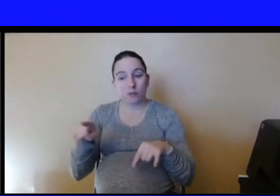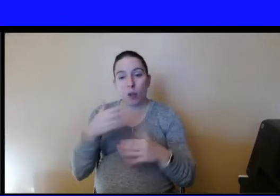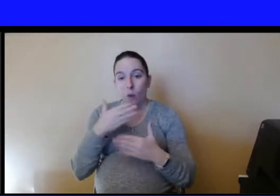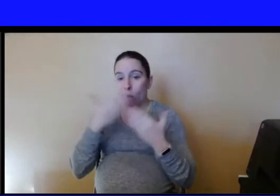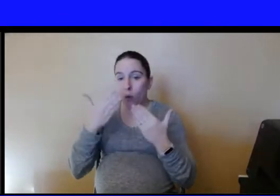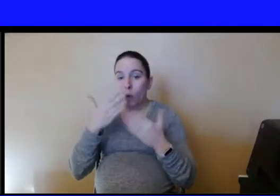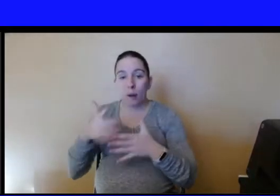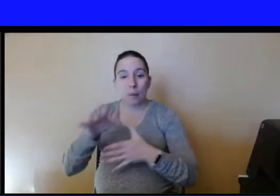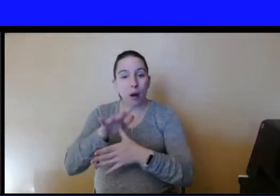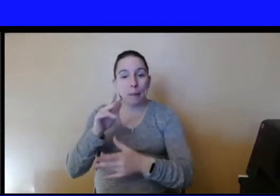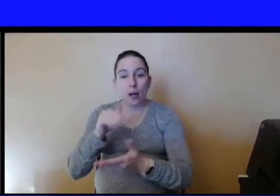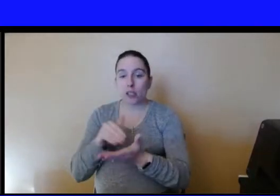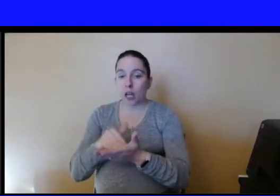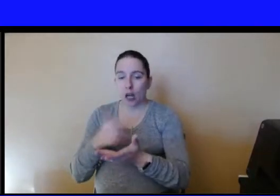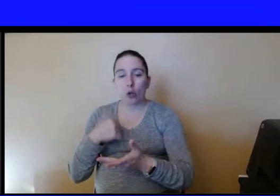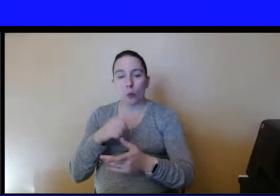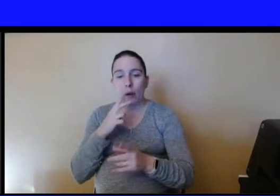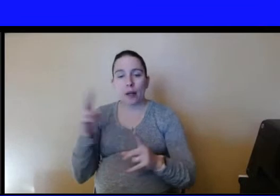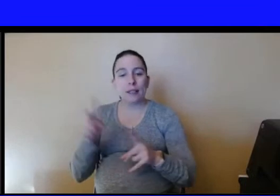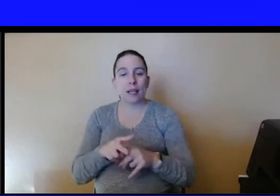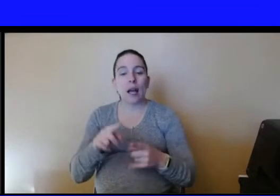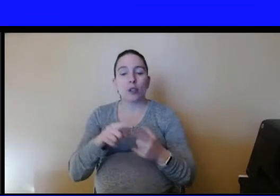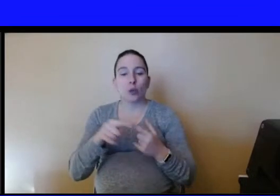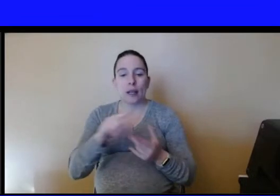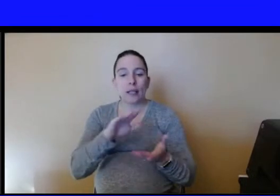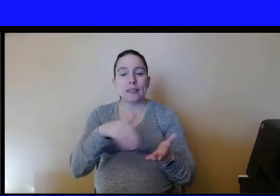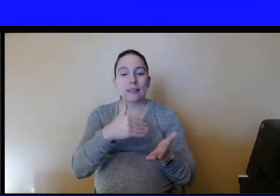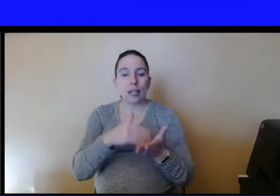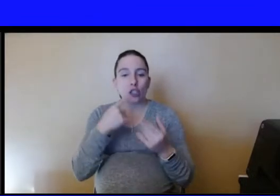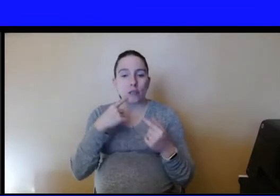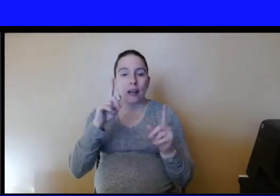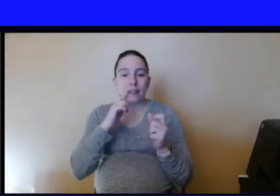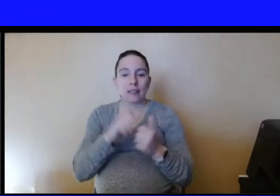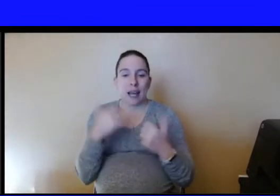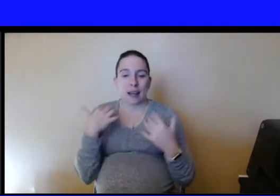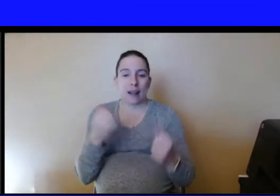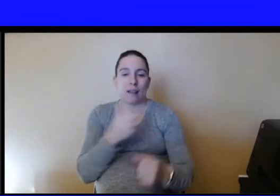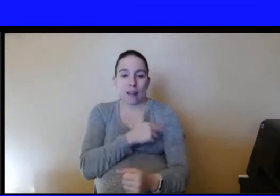acknowledge the extraordinary